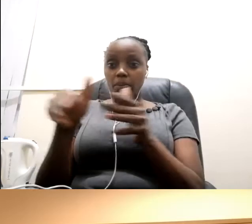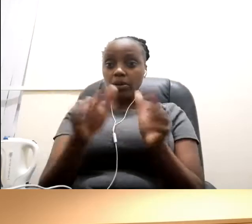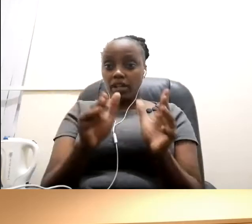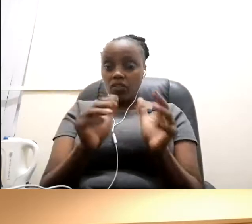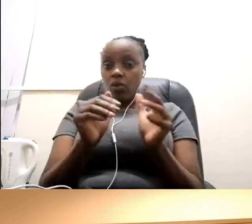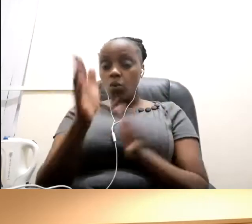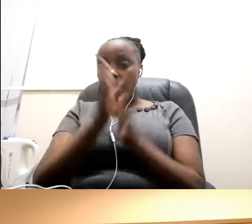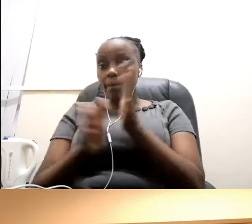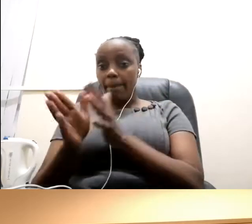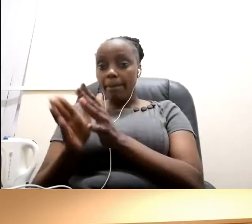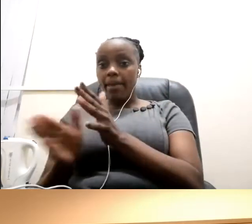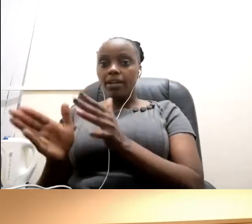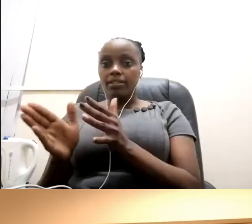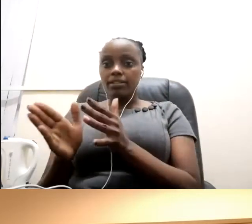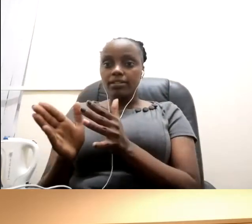prepare